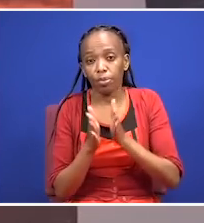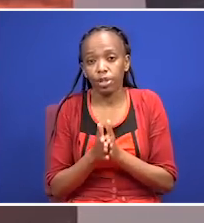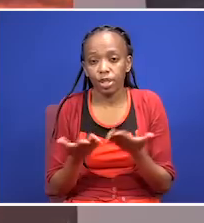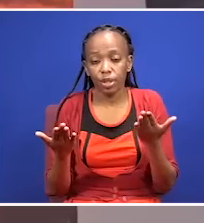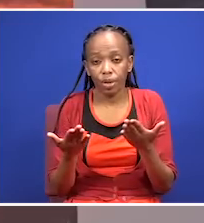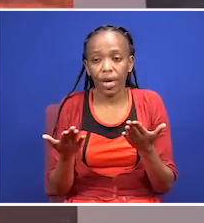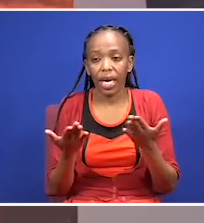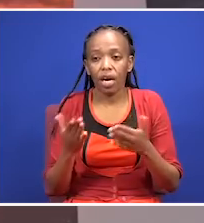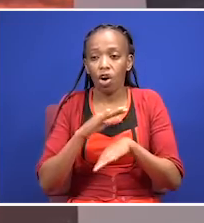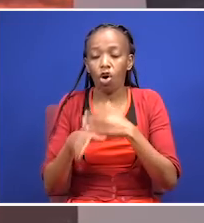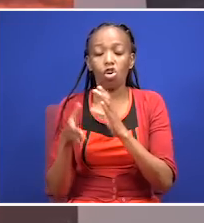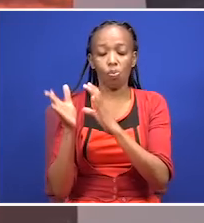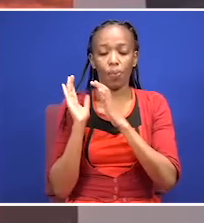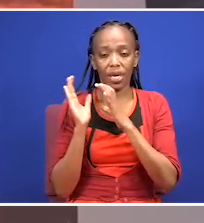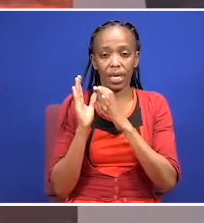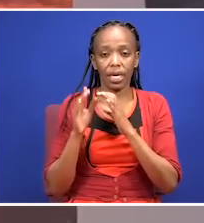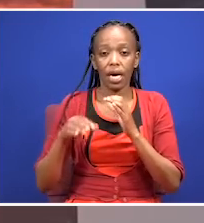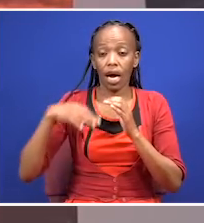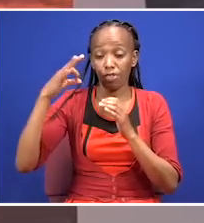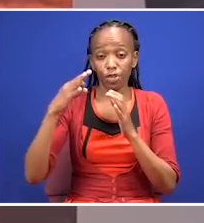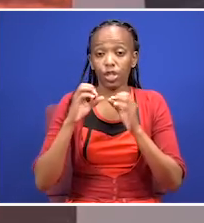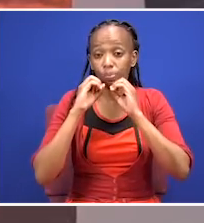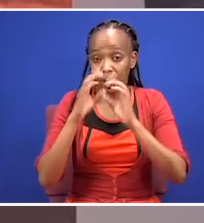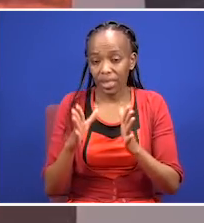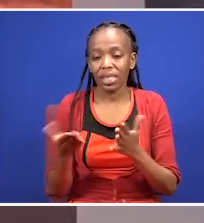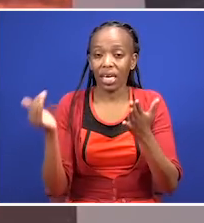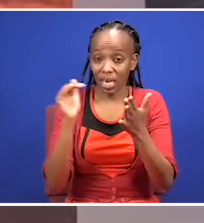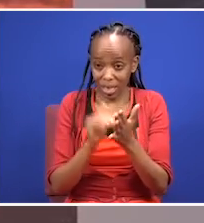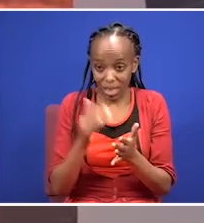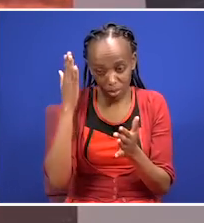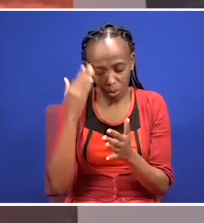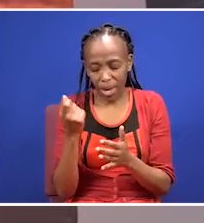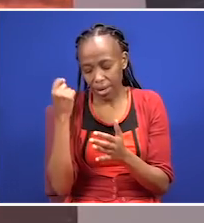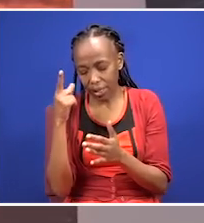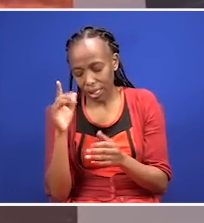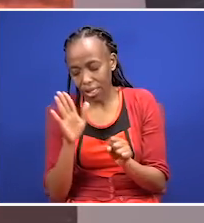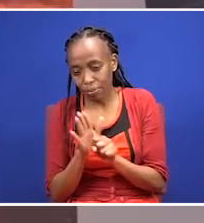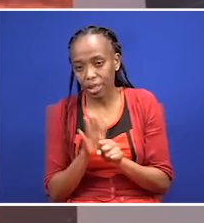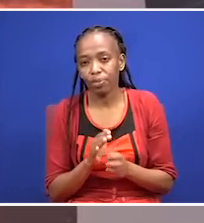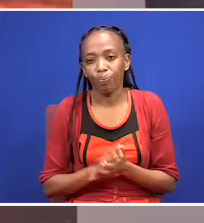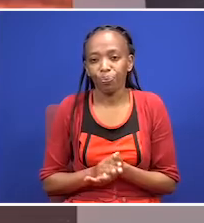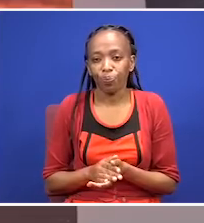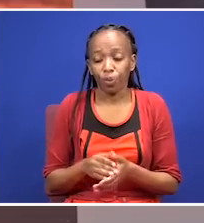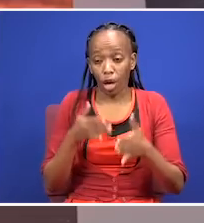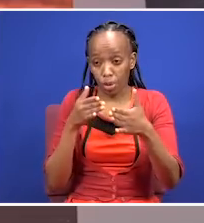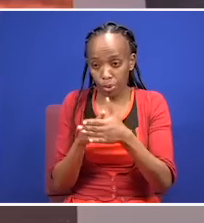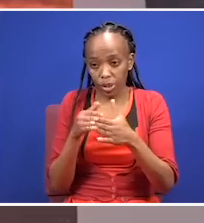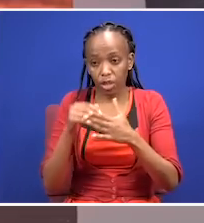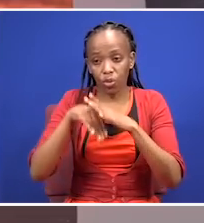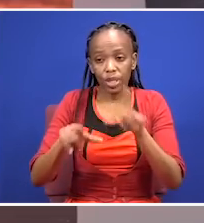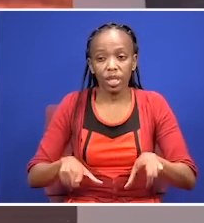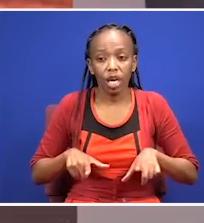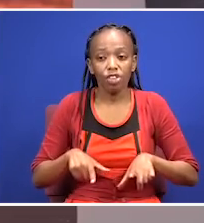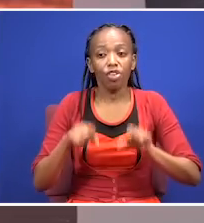while every burden a potential blessing let me repeat that again because it makes a lot of sense to me an obstacle in